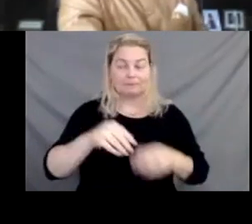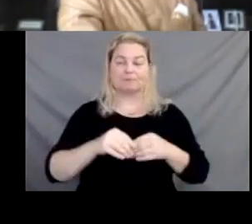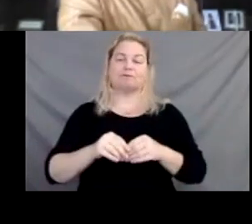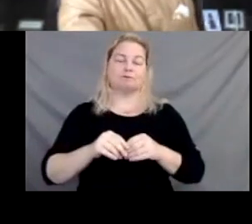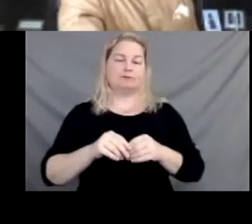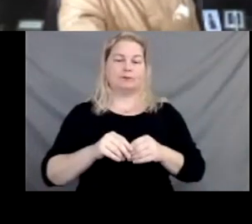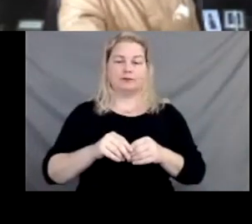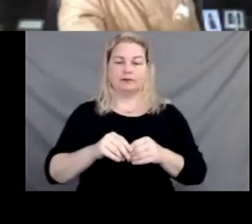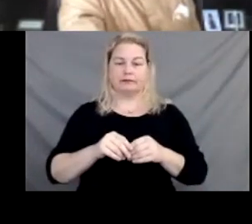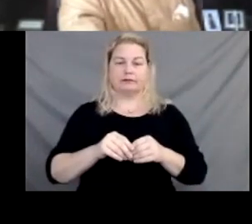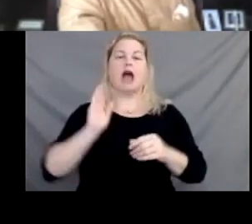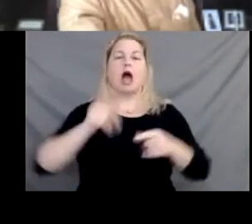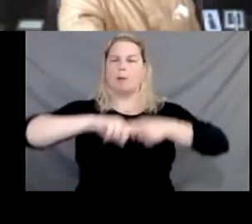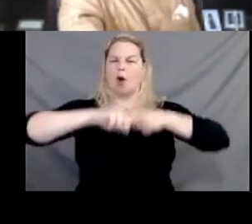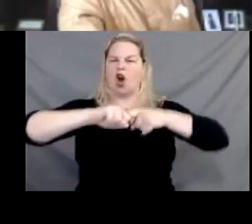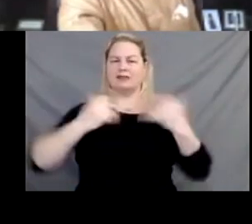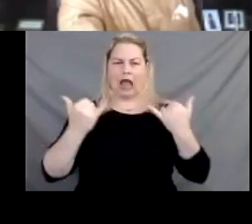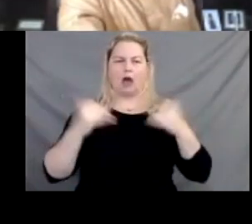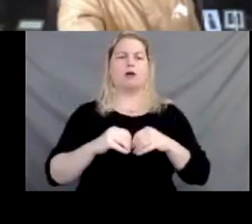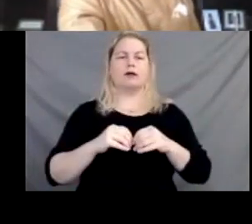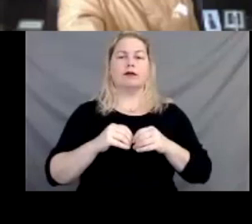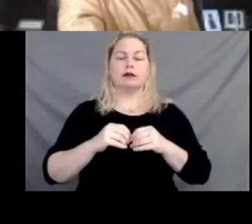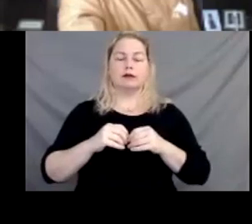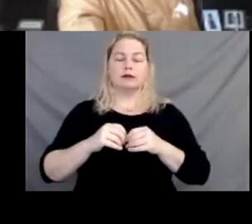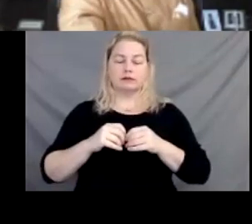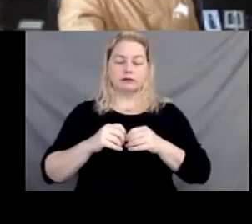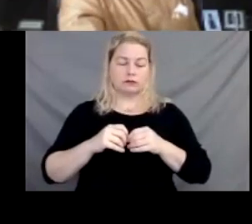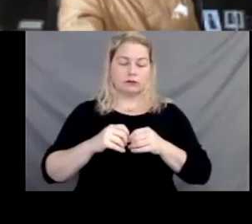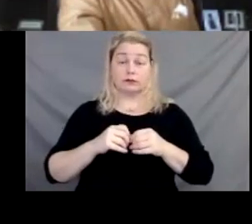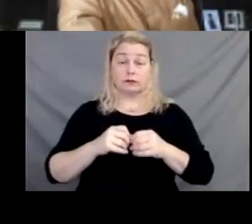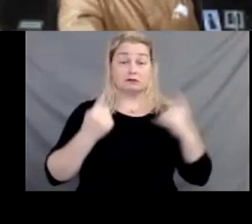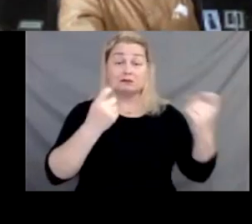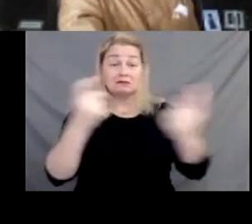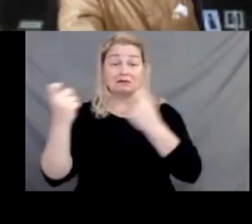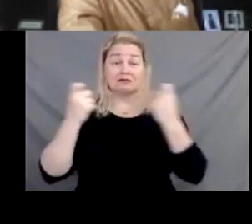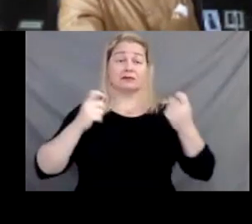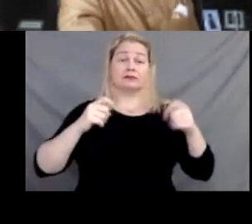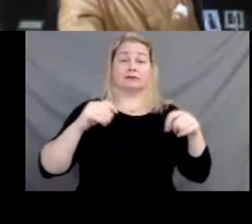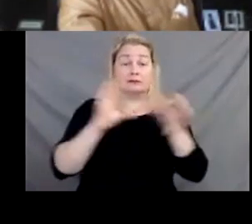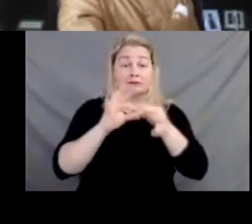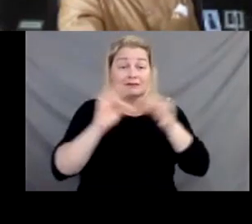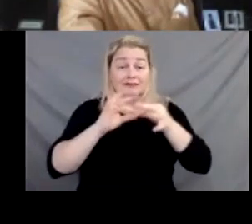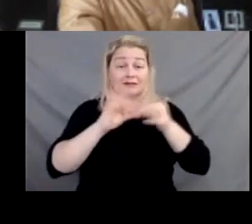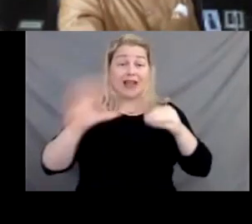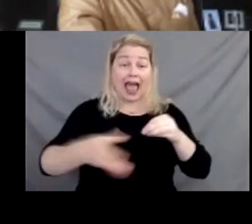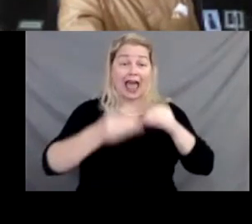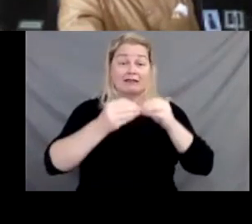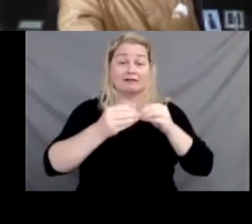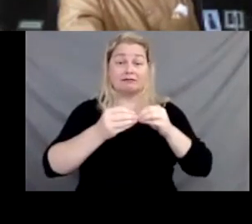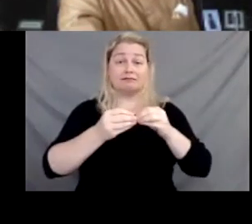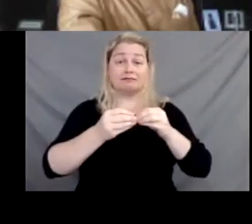I'm just going to stop here for a moment. Does anybody have anything they want to add or say now that we've taken that momentous